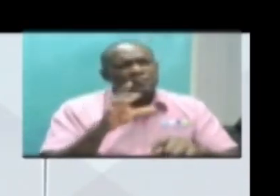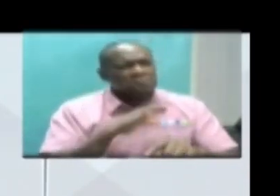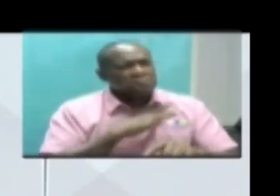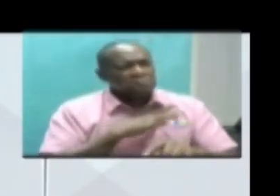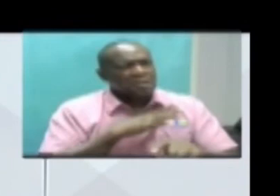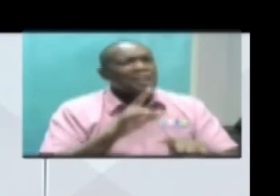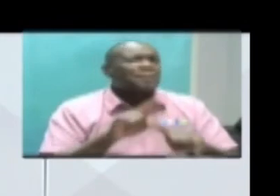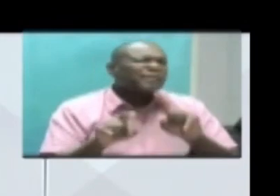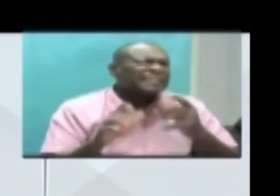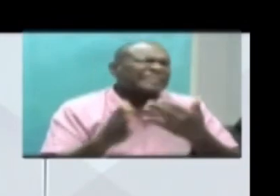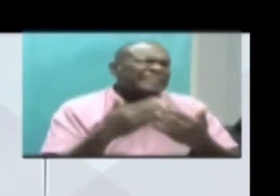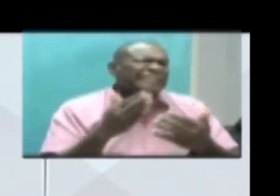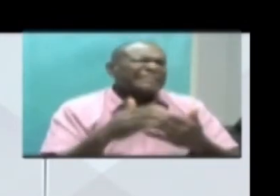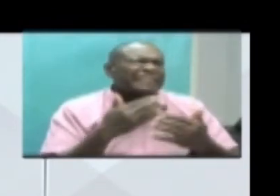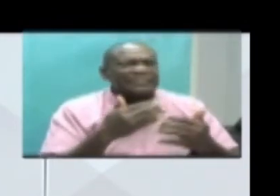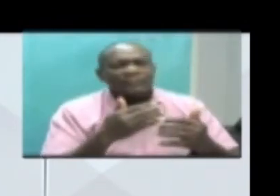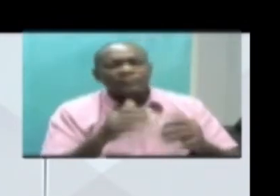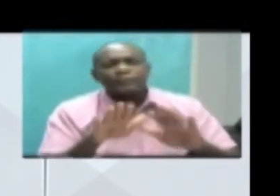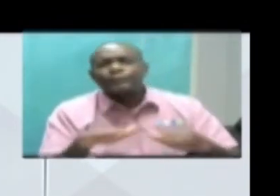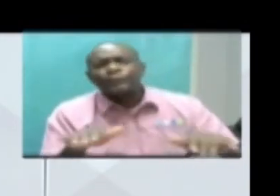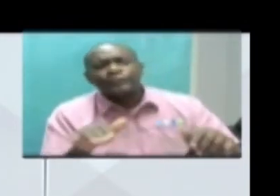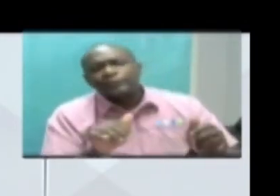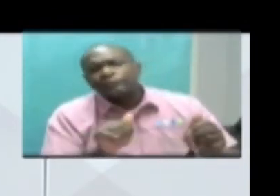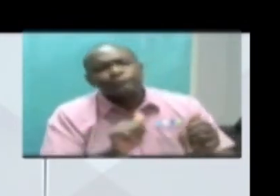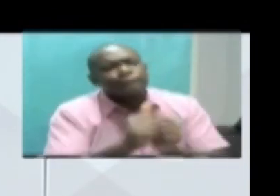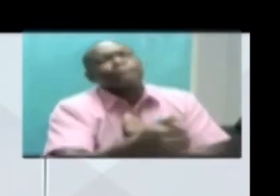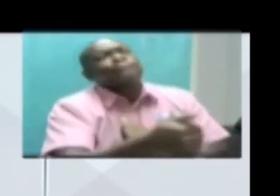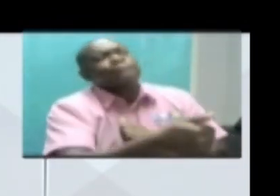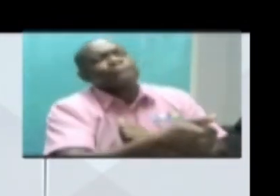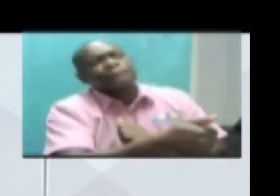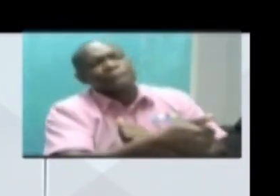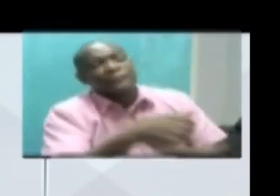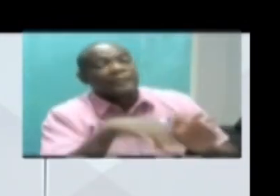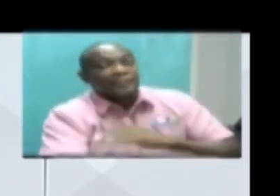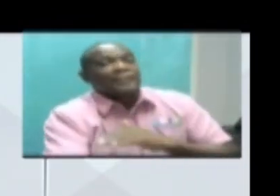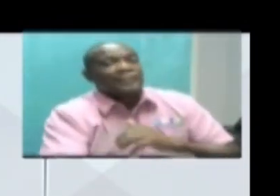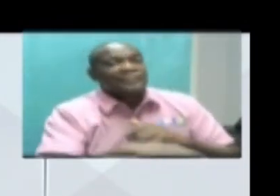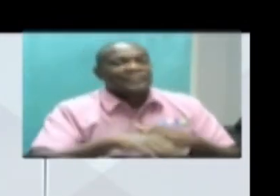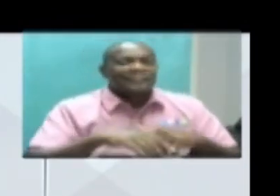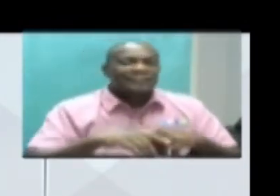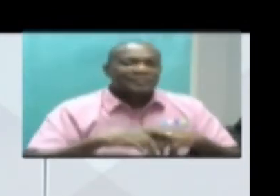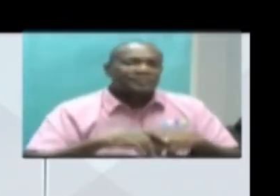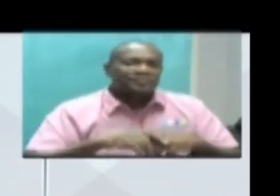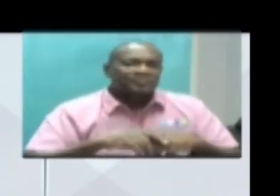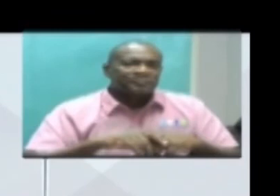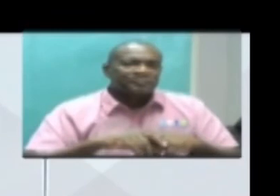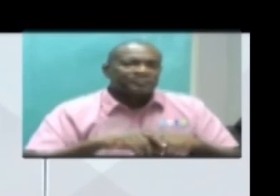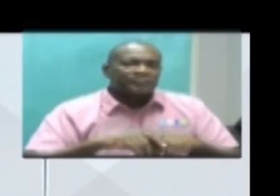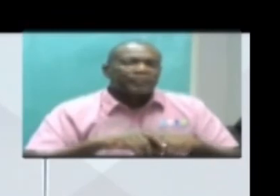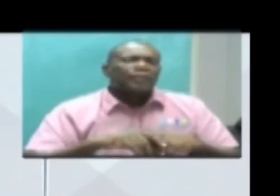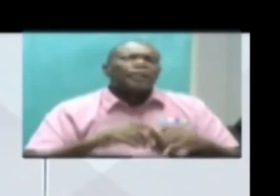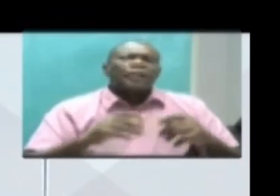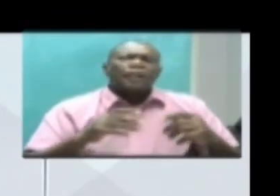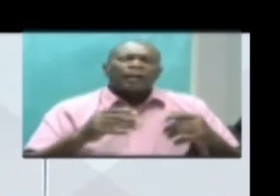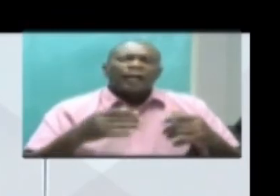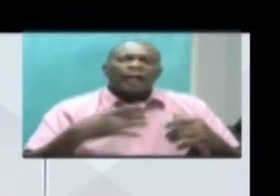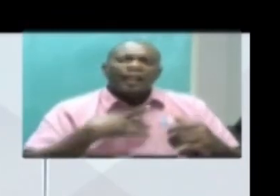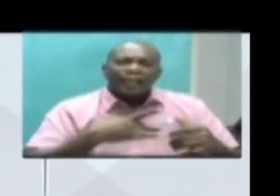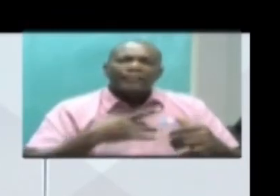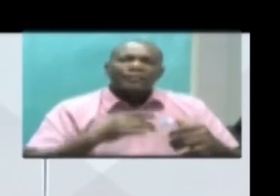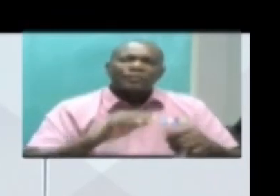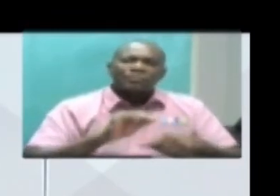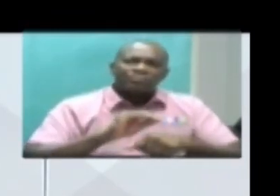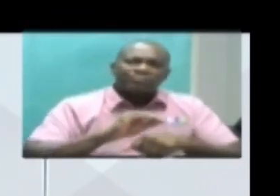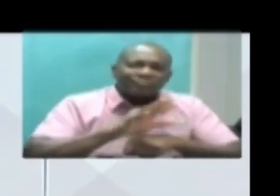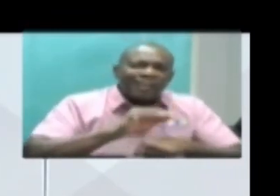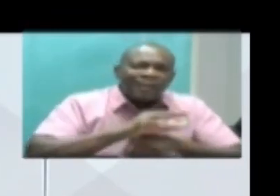will, you know, give the kid the options. I like to advise parents that if you are looking at parental